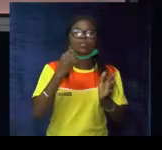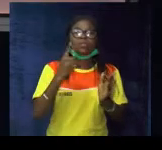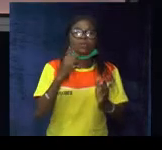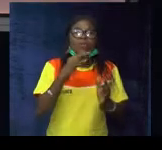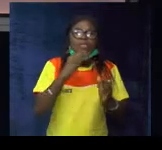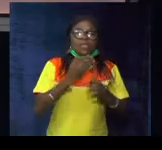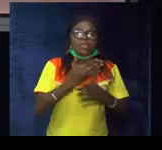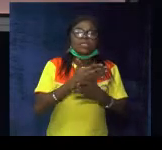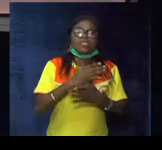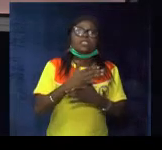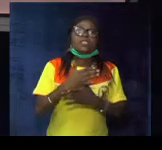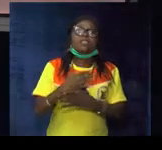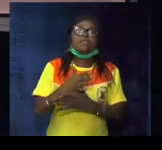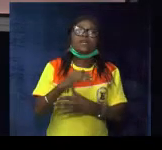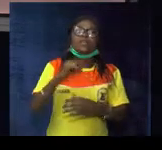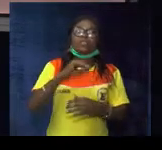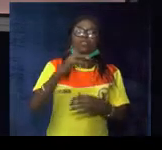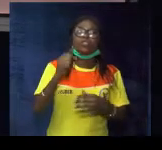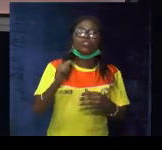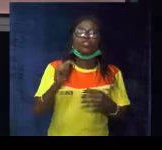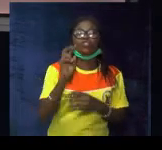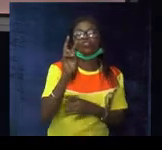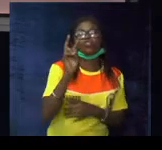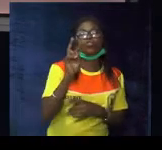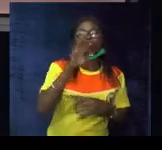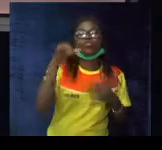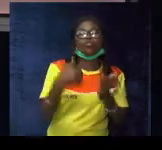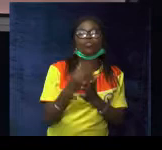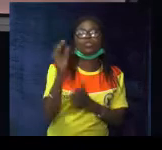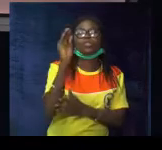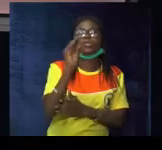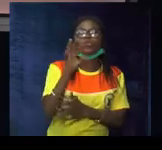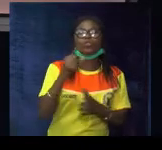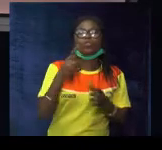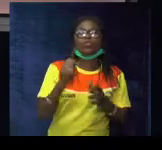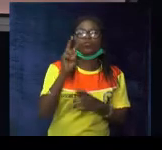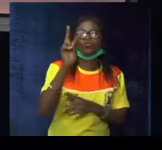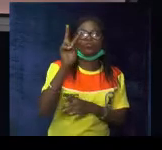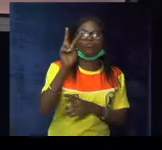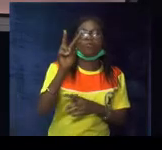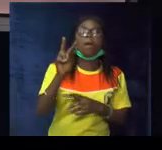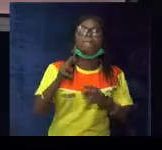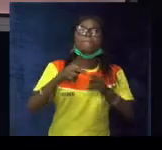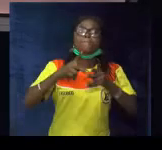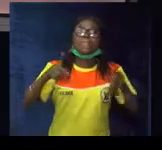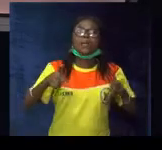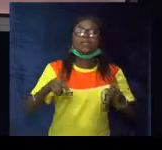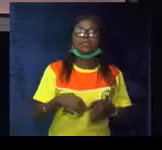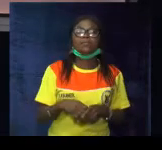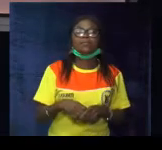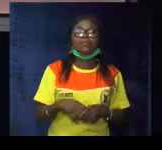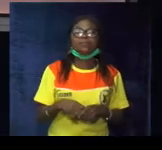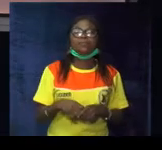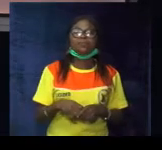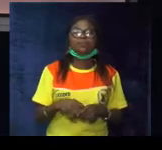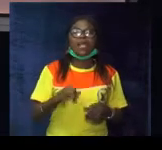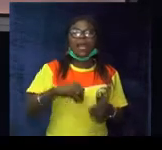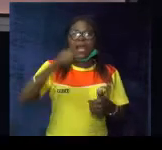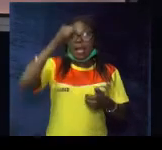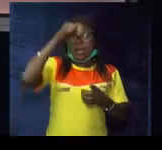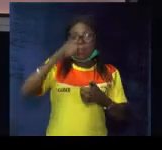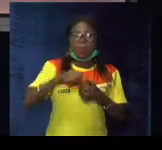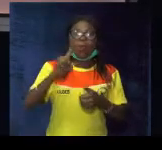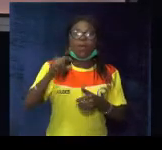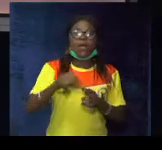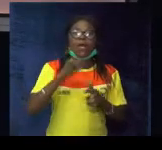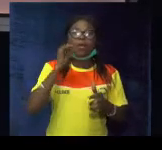automatically divides the whole circle into 2 parts. I mean, there's this part below, and there is this part on top. I mean, I remember when I